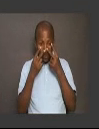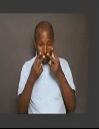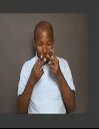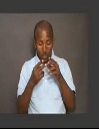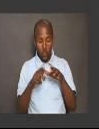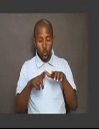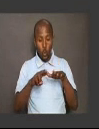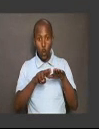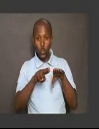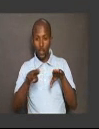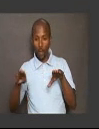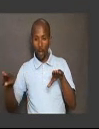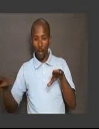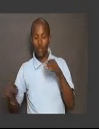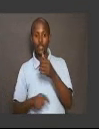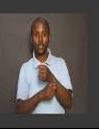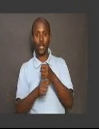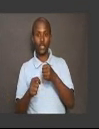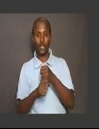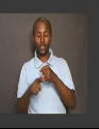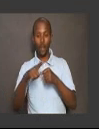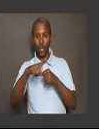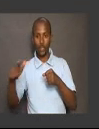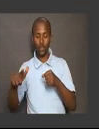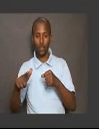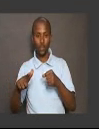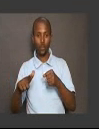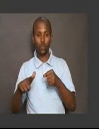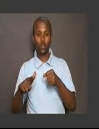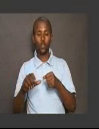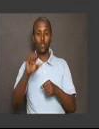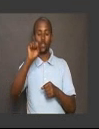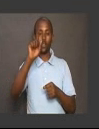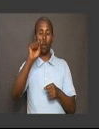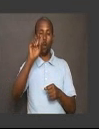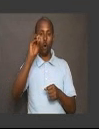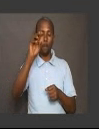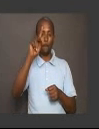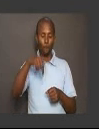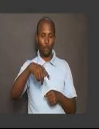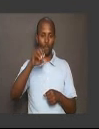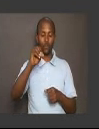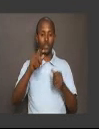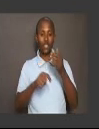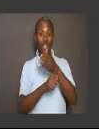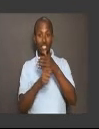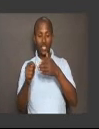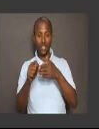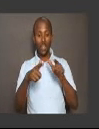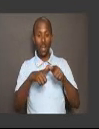tangent lines? Their presence means that the slope of the tangent line is